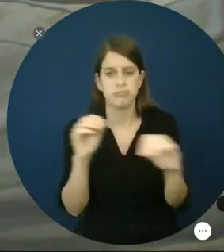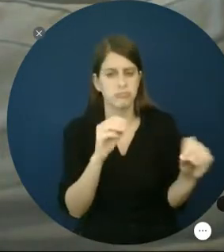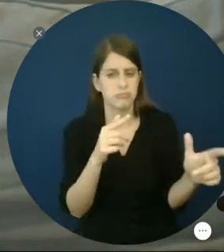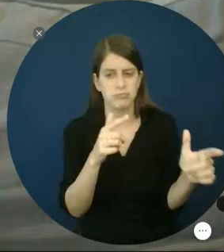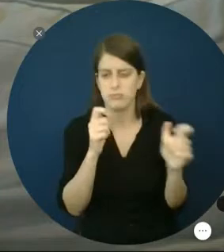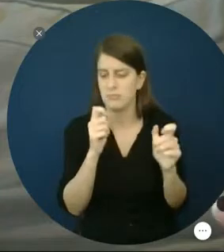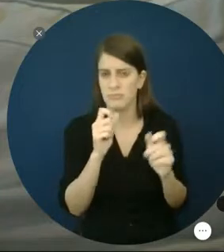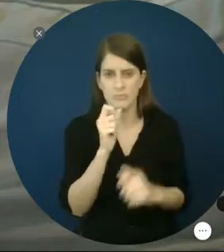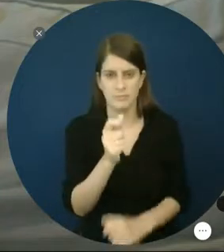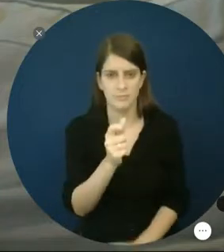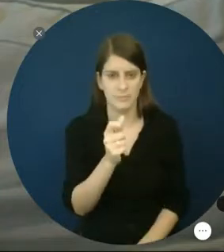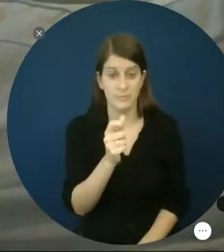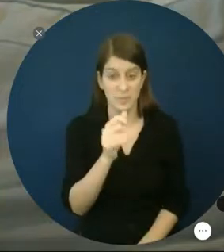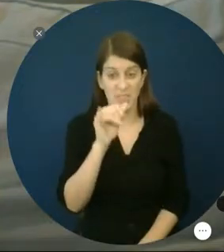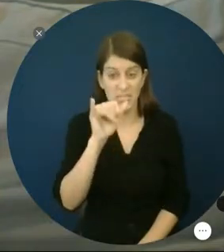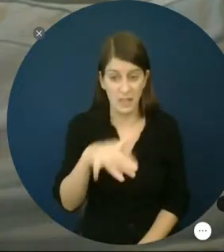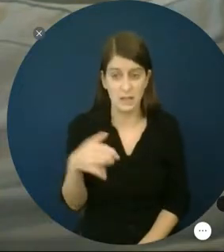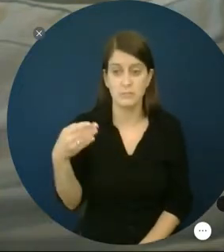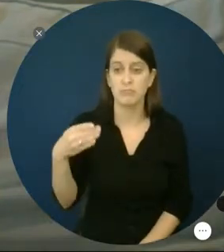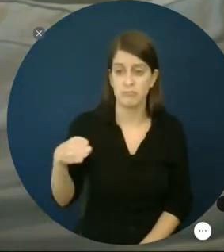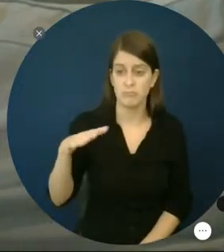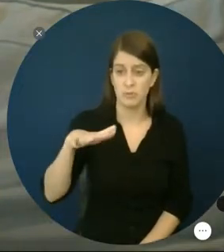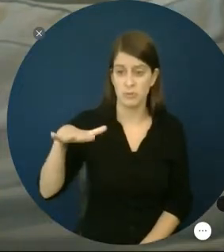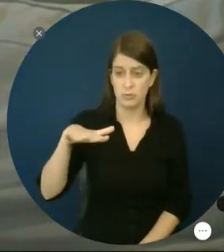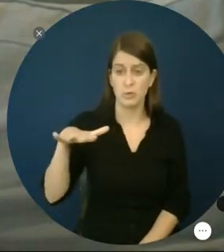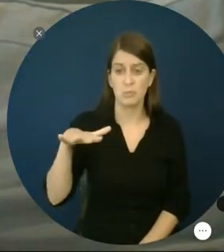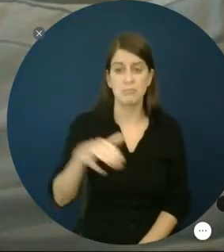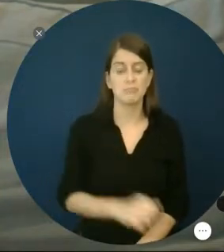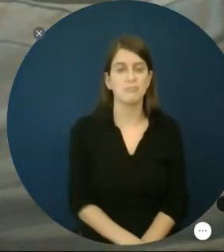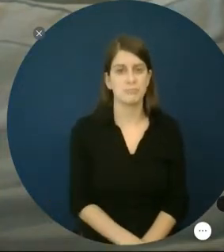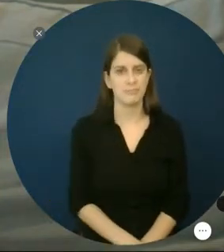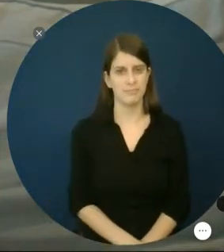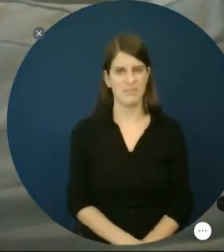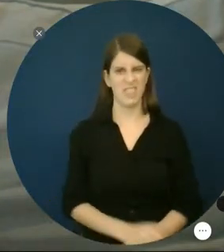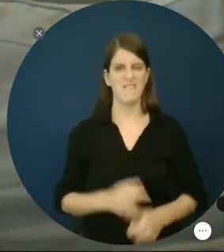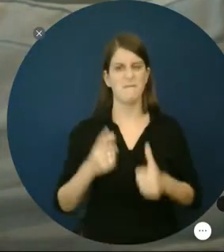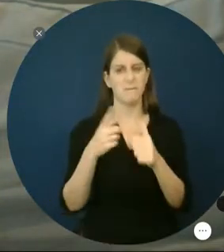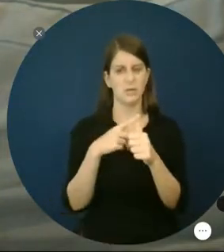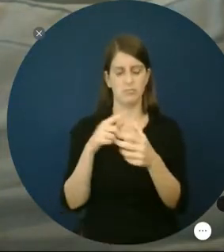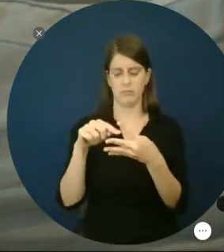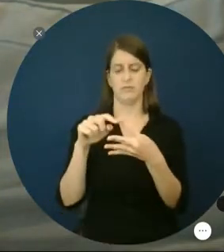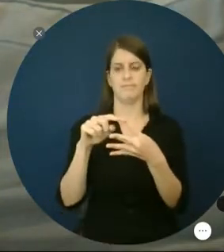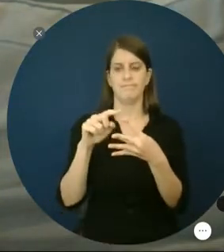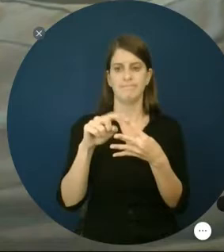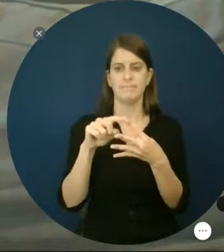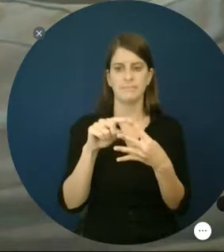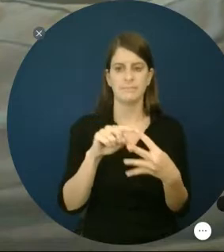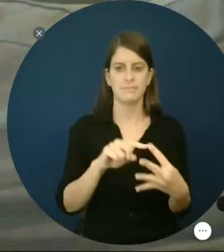that is a blue zone emotion. So that's our first group.